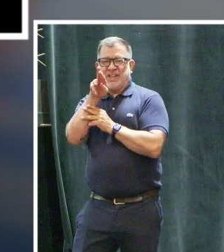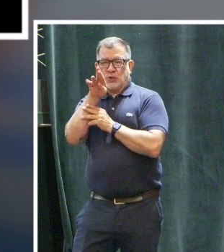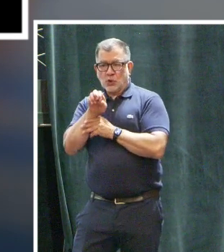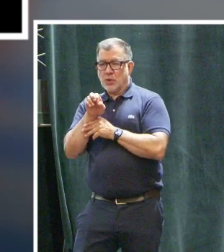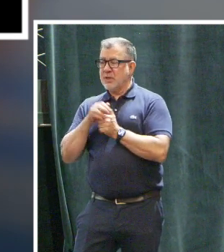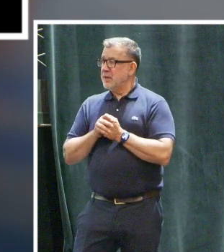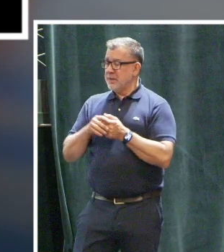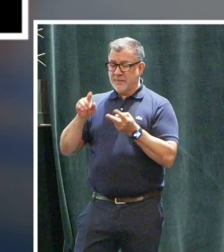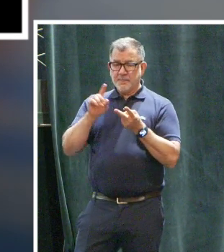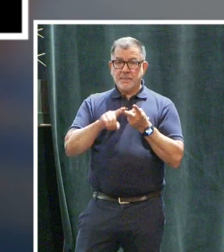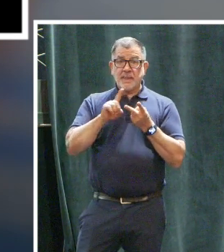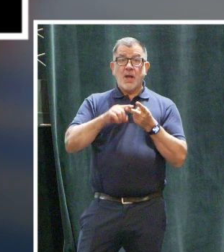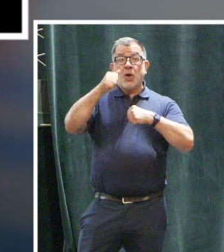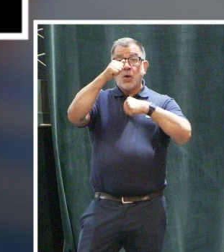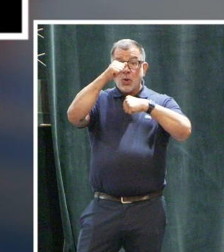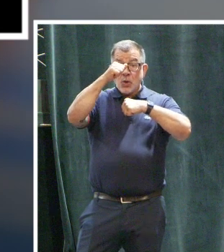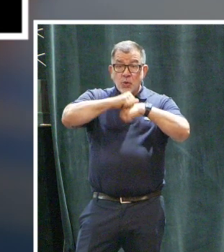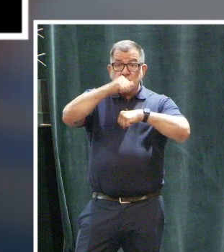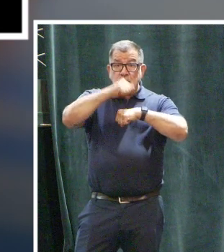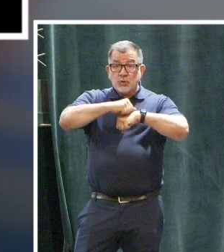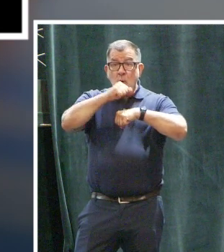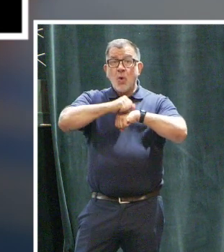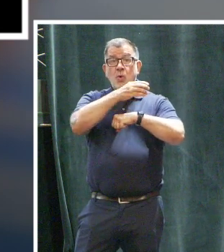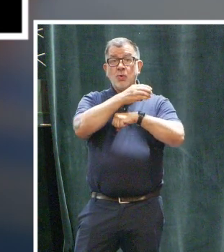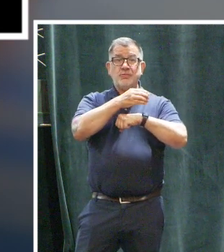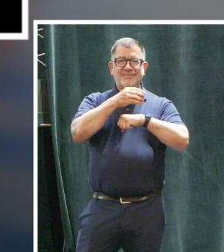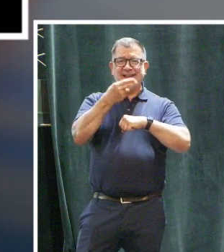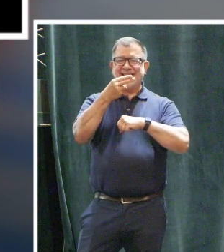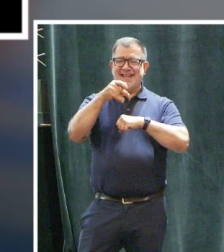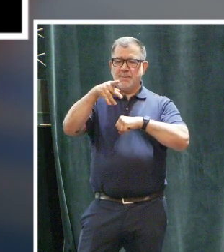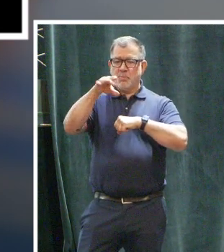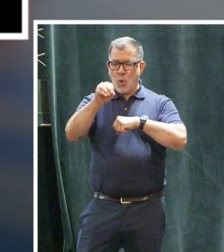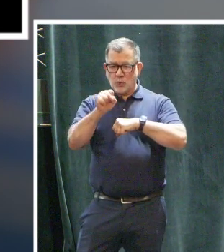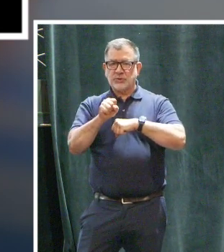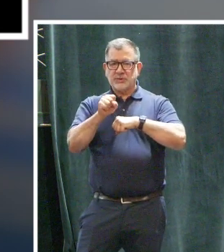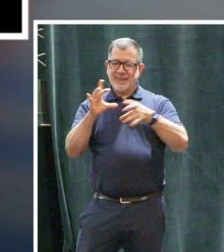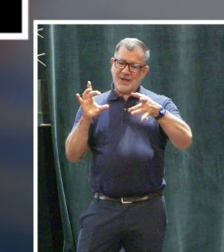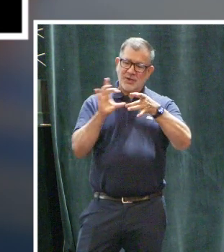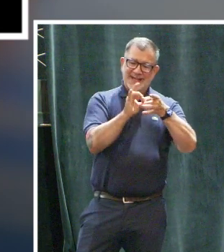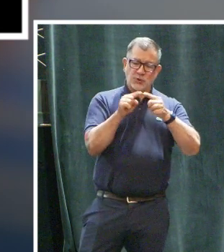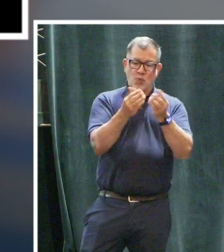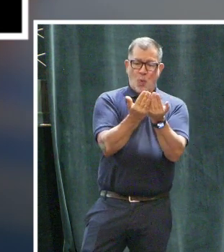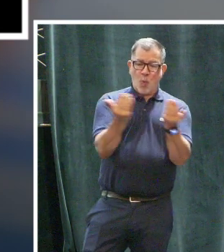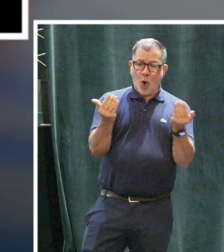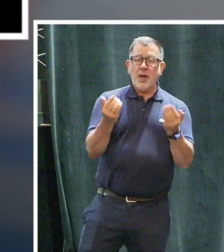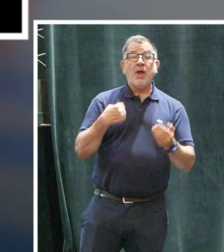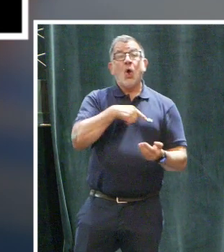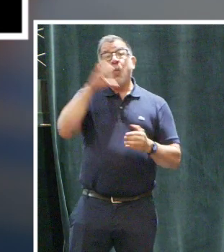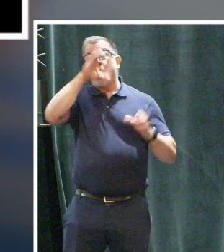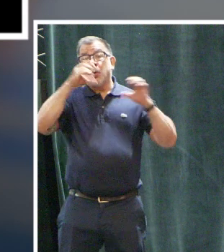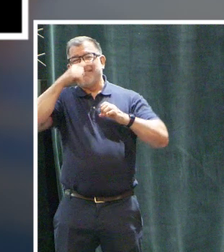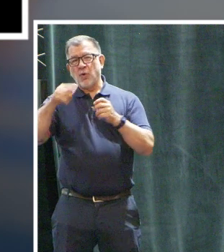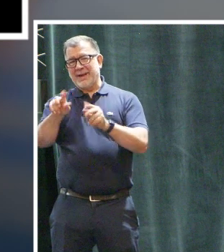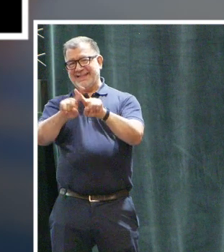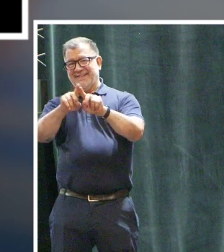The stone and concrete water features, so the hippos, the ones that are attached to the wall, we are working on finding a place for them